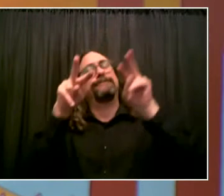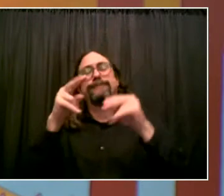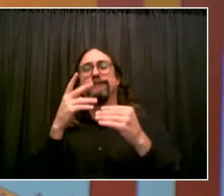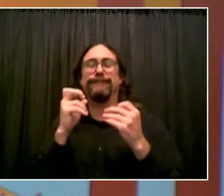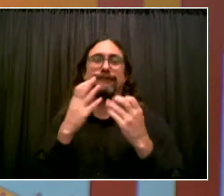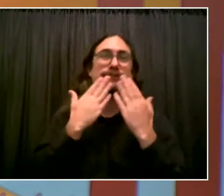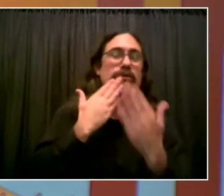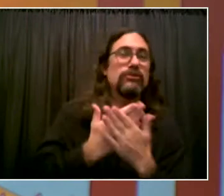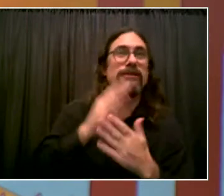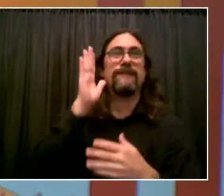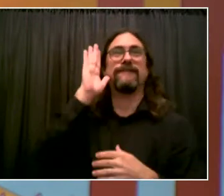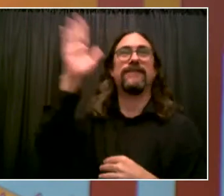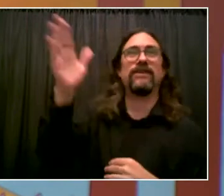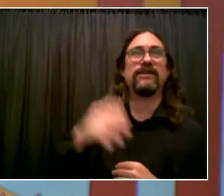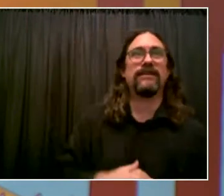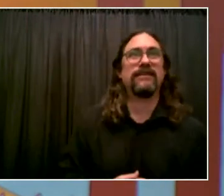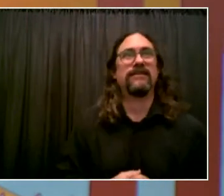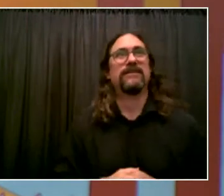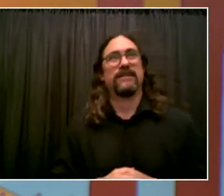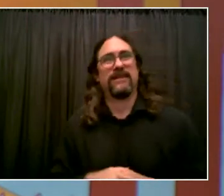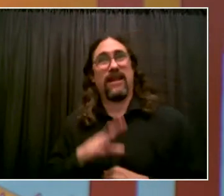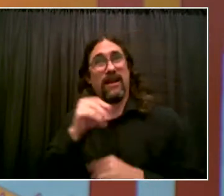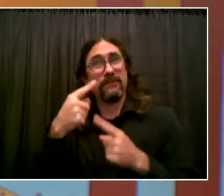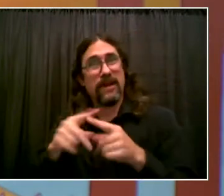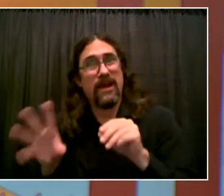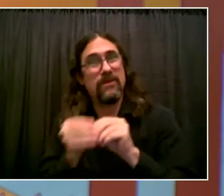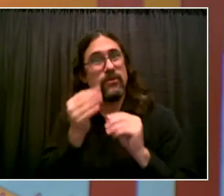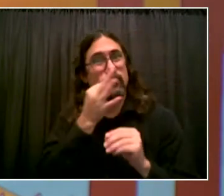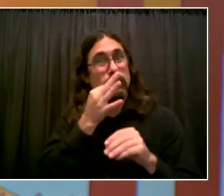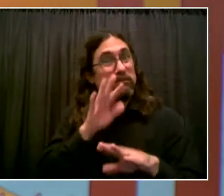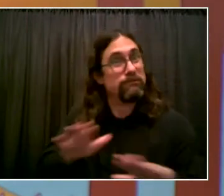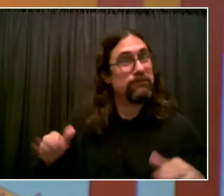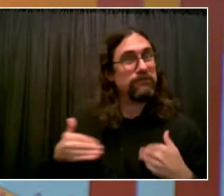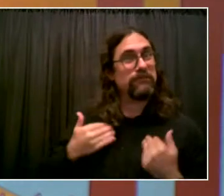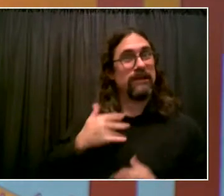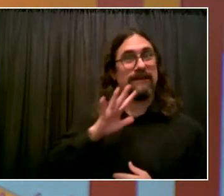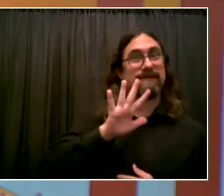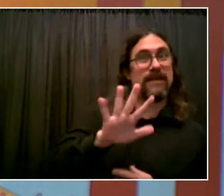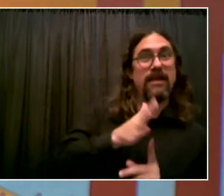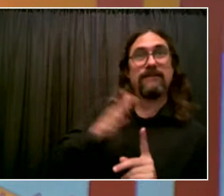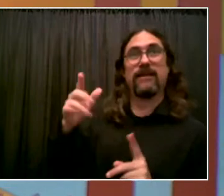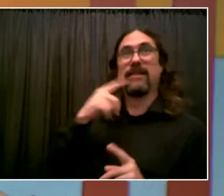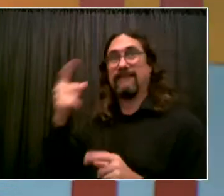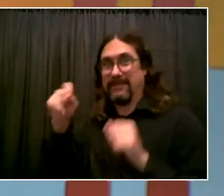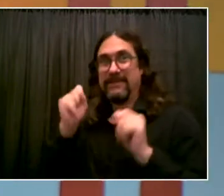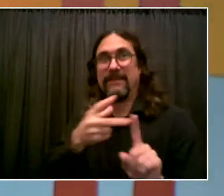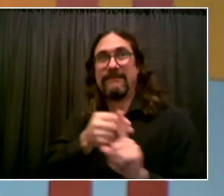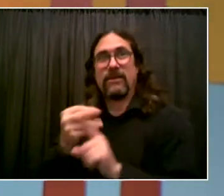as next month. Let's all hope and pray that happens as quick as that for the good of all. Thank you, everybody.